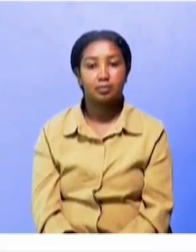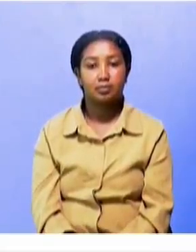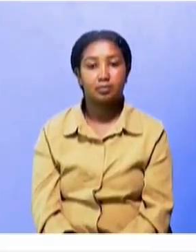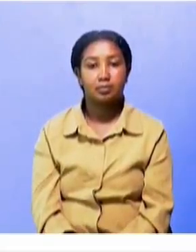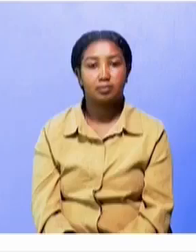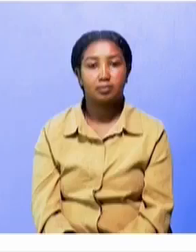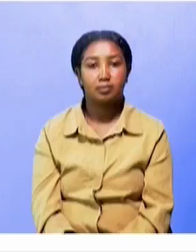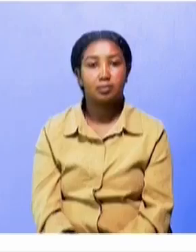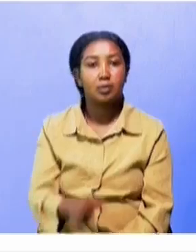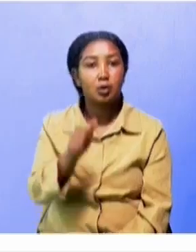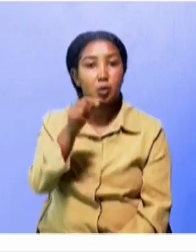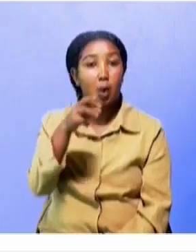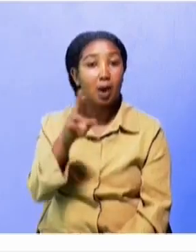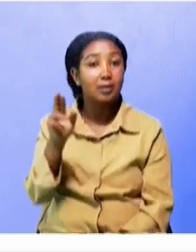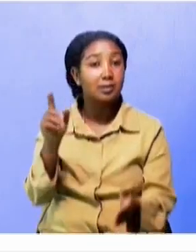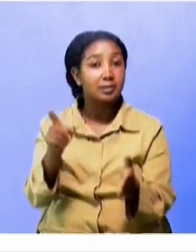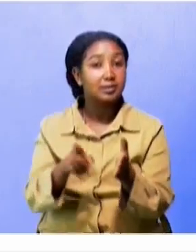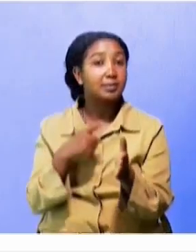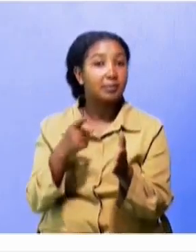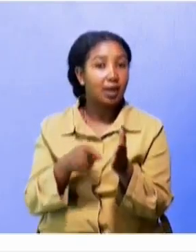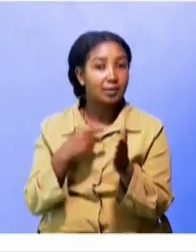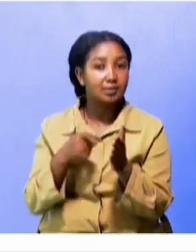Okay. Sometimes